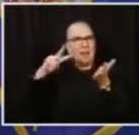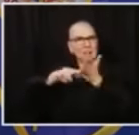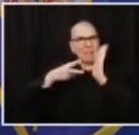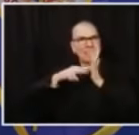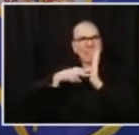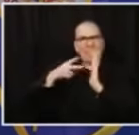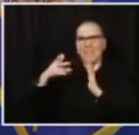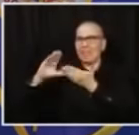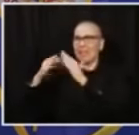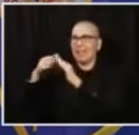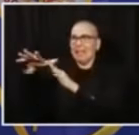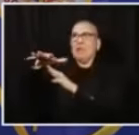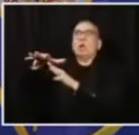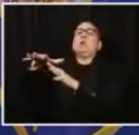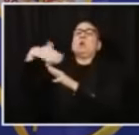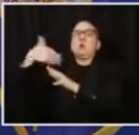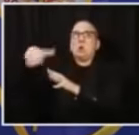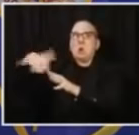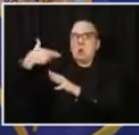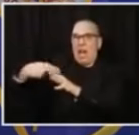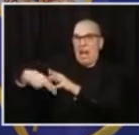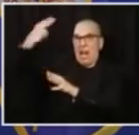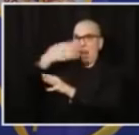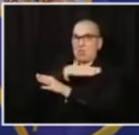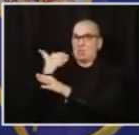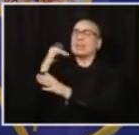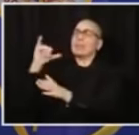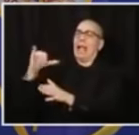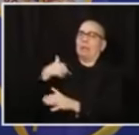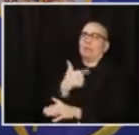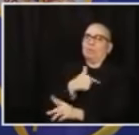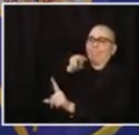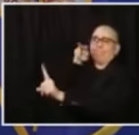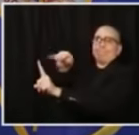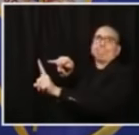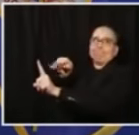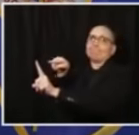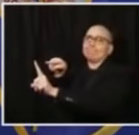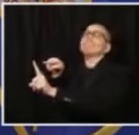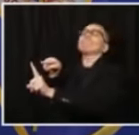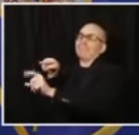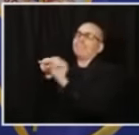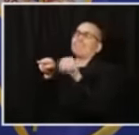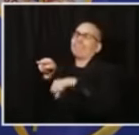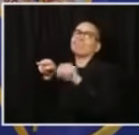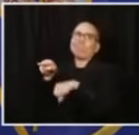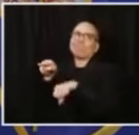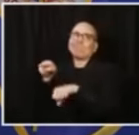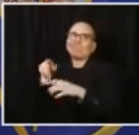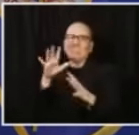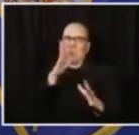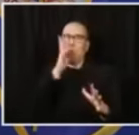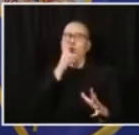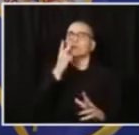was worked into our decision making, and you'll see a little bit more about that in a bit. In addition to looking at just the number